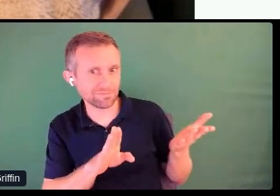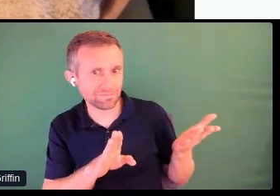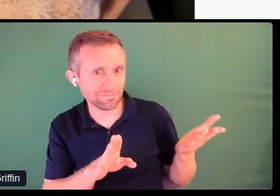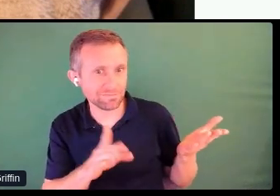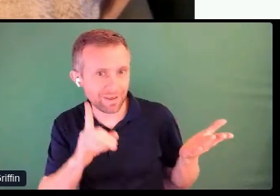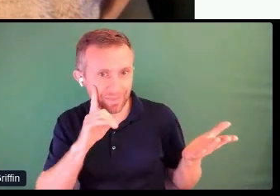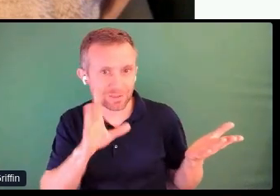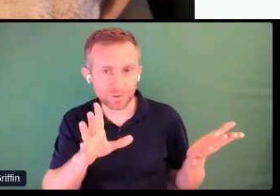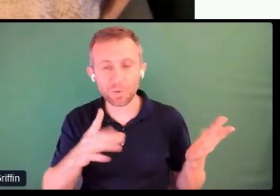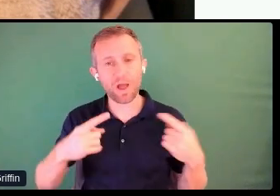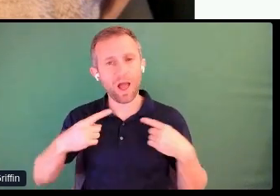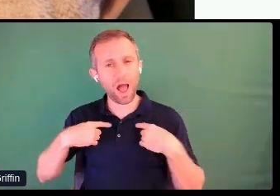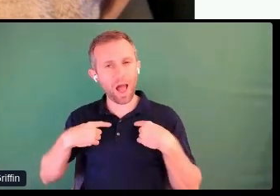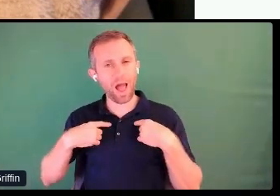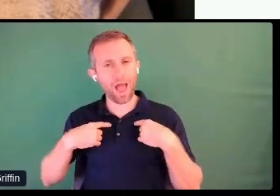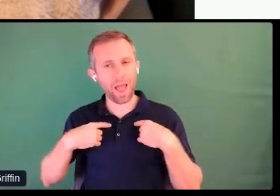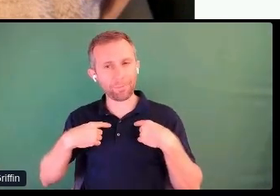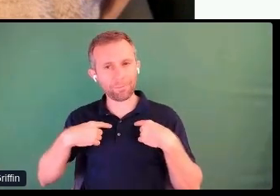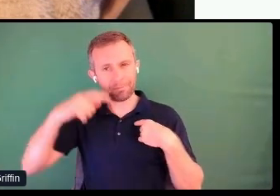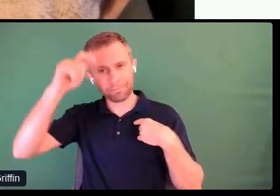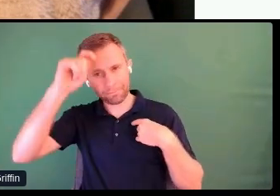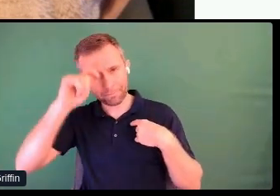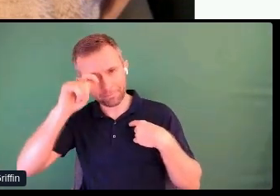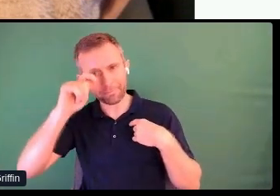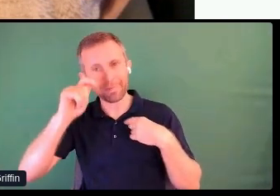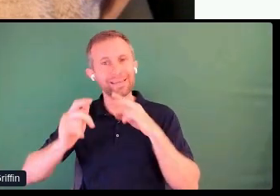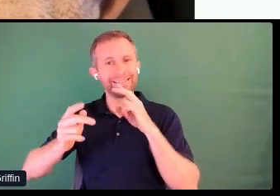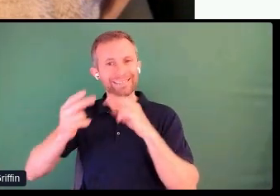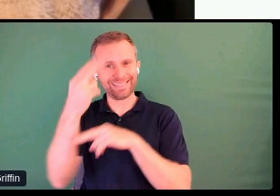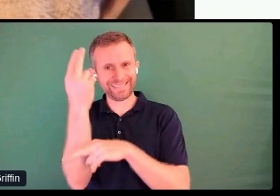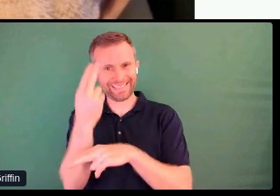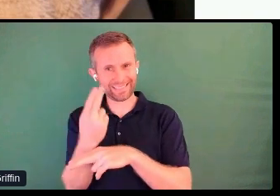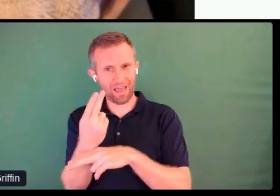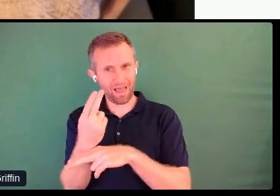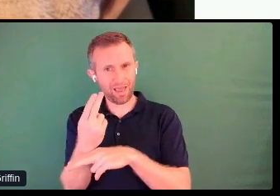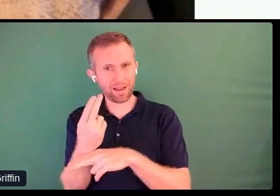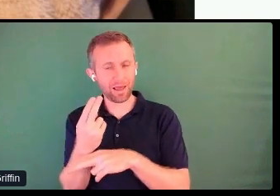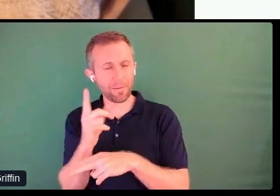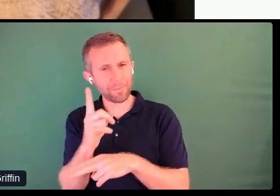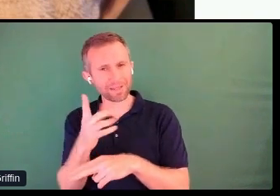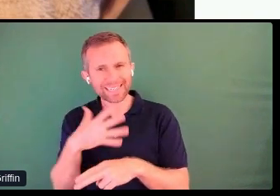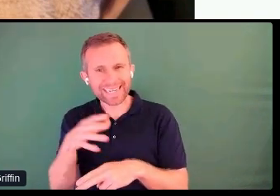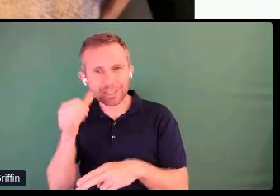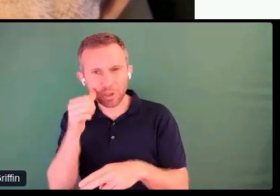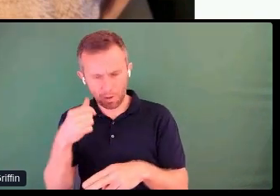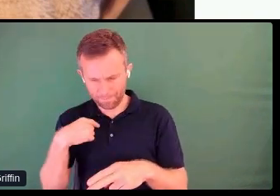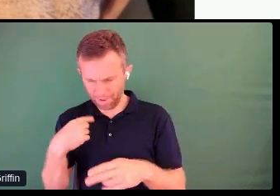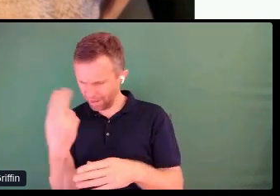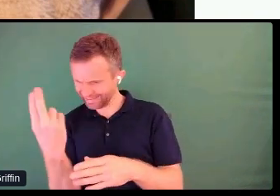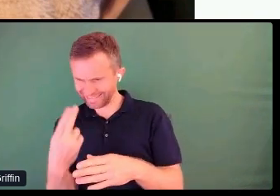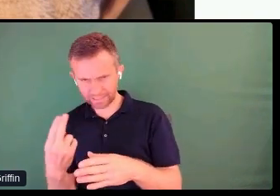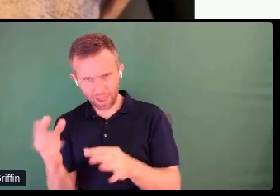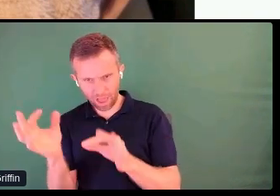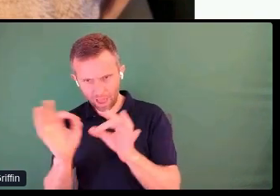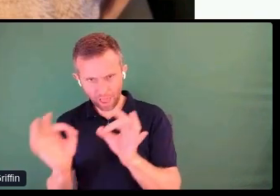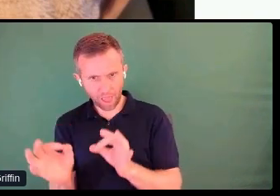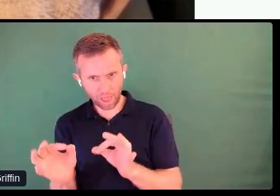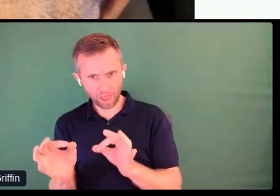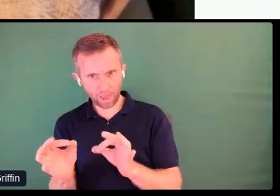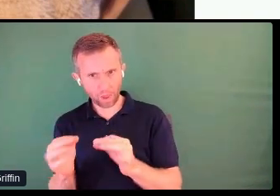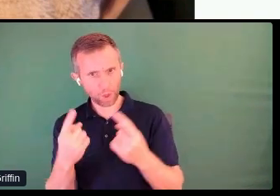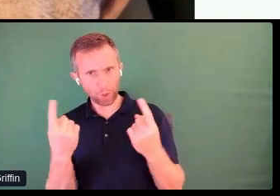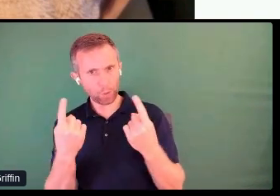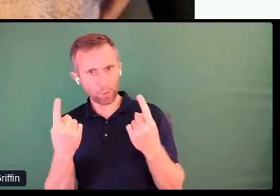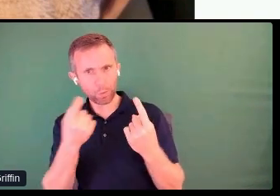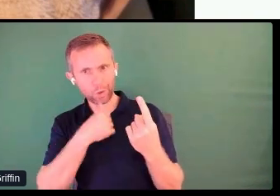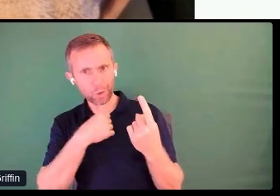start of a new project is truly knowing the target group you're designing for, and in particular, the challenges they face. But